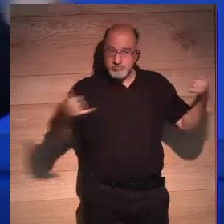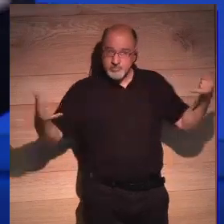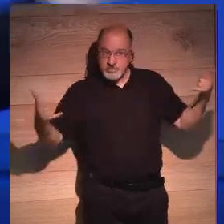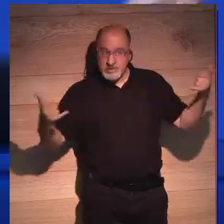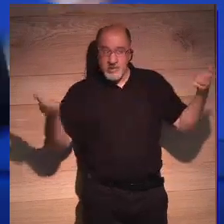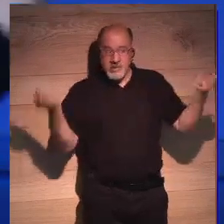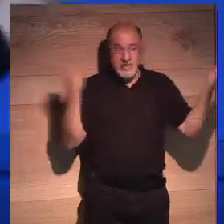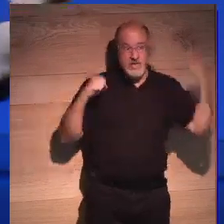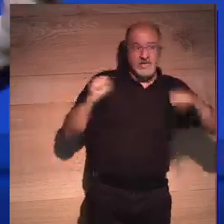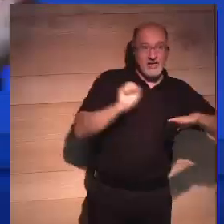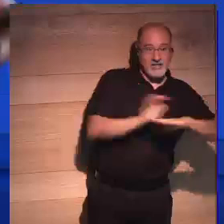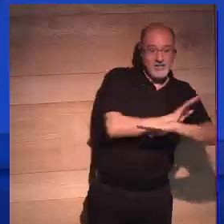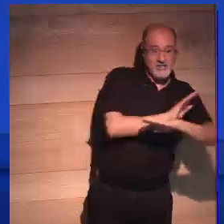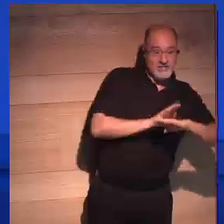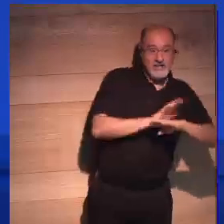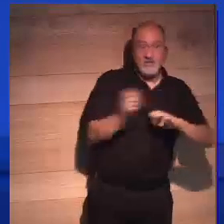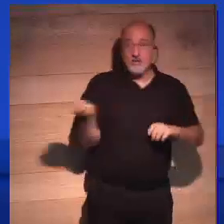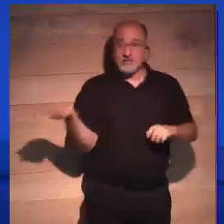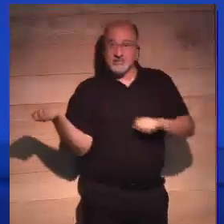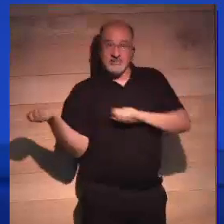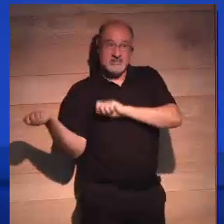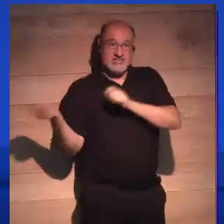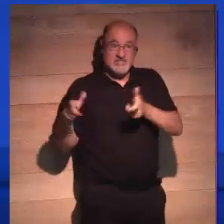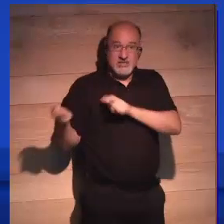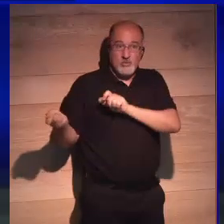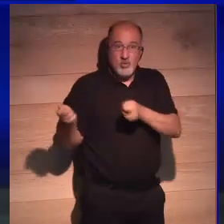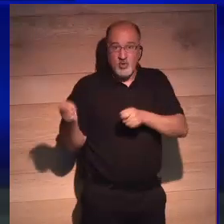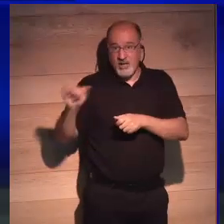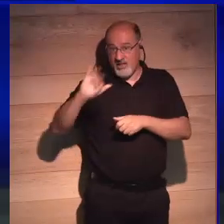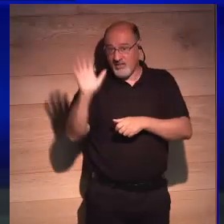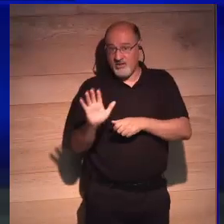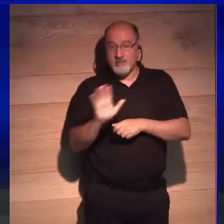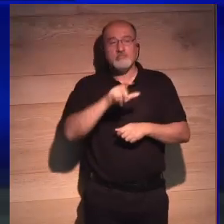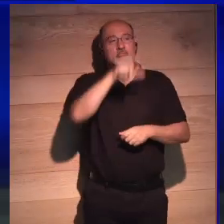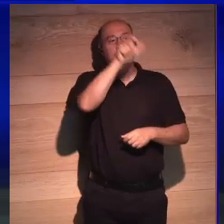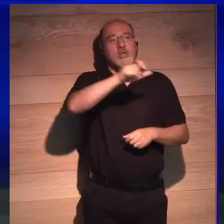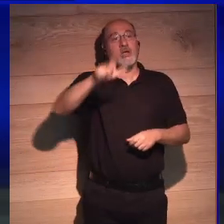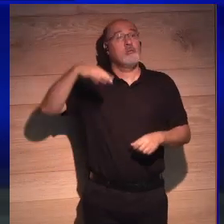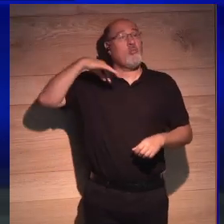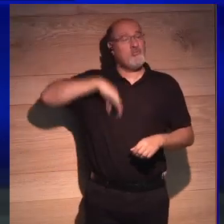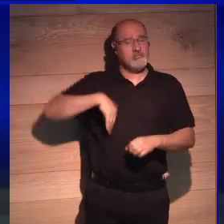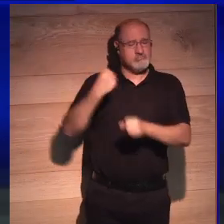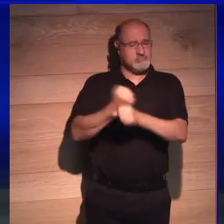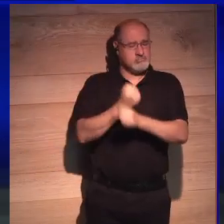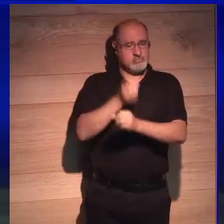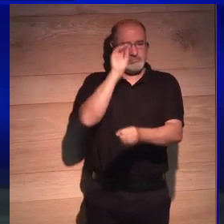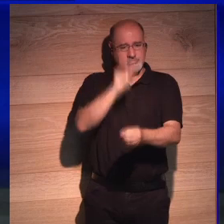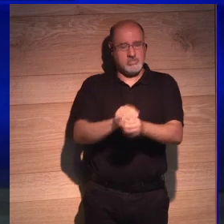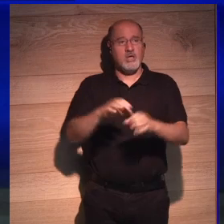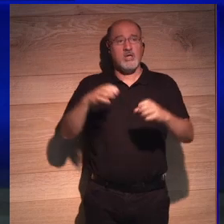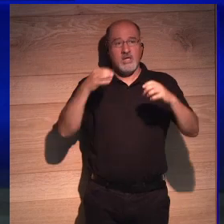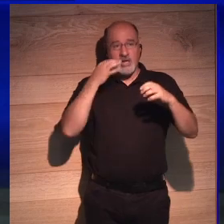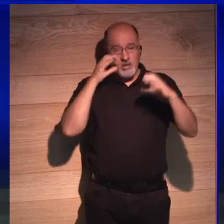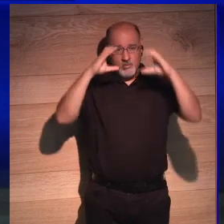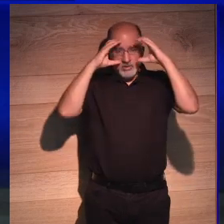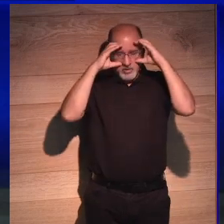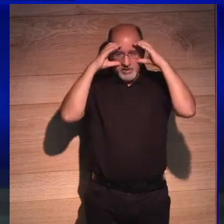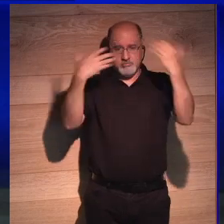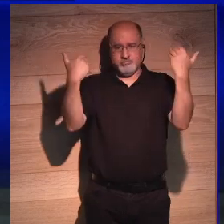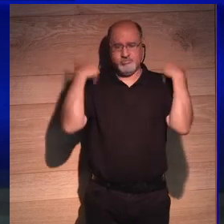in the virtual reality sector is that ultimate simulation, and that's where we have things like the holodeck,